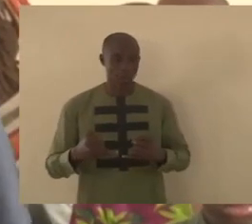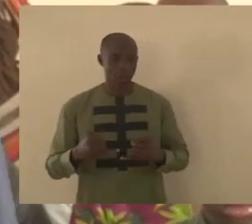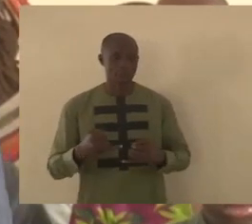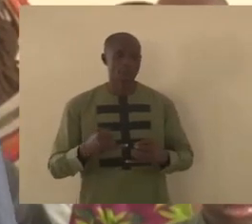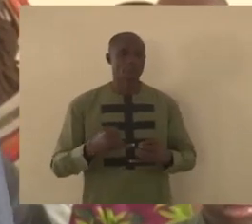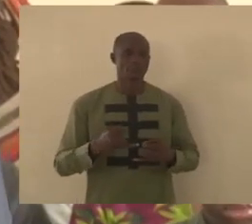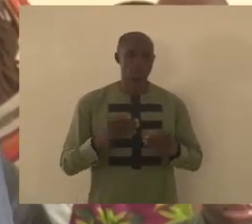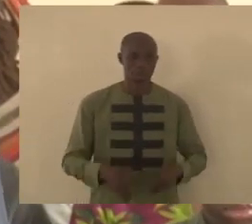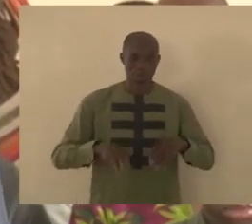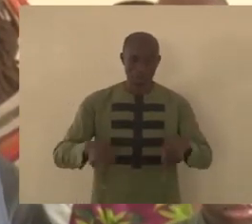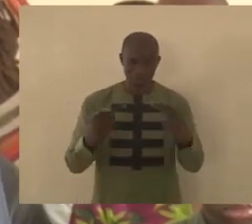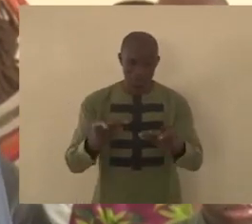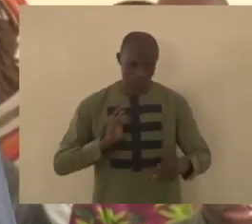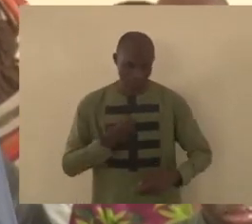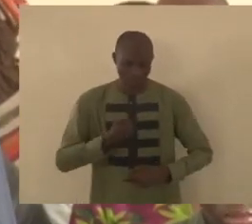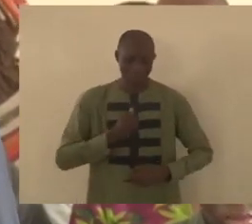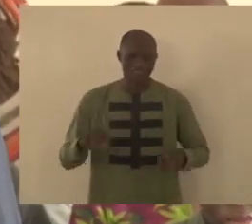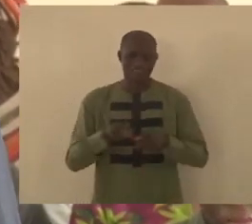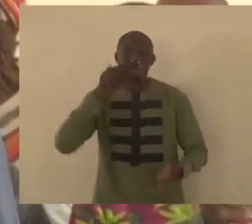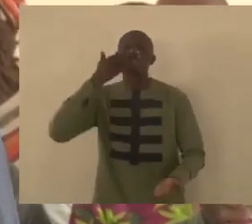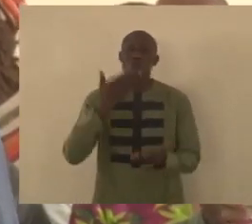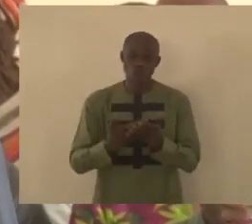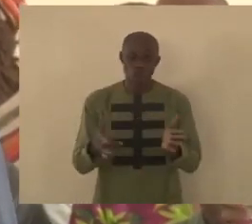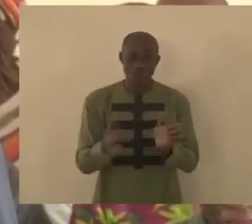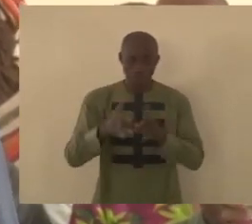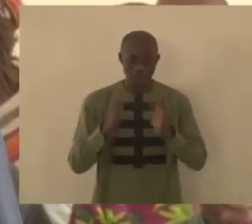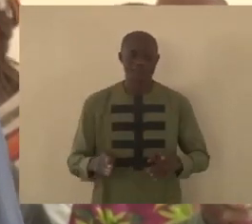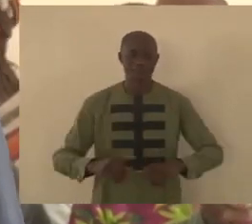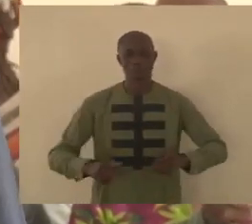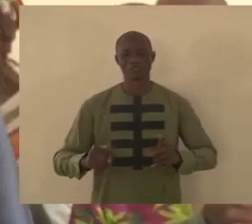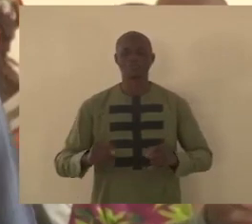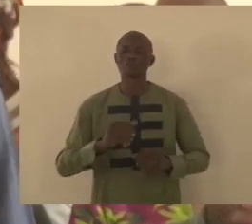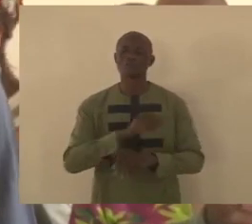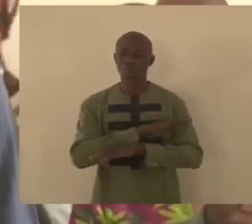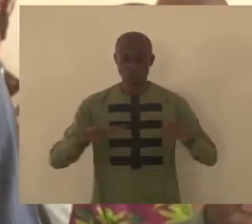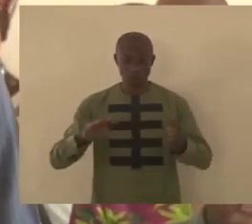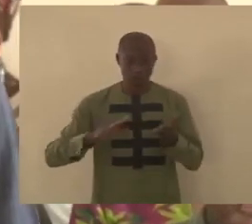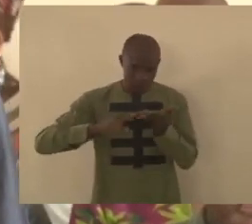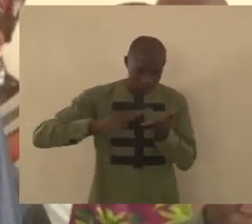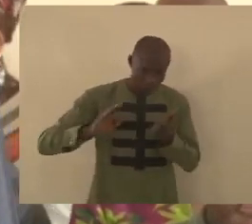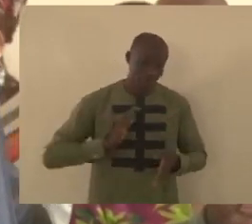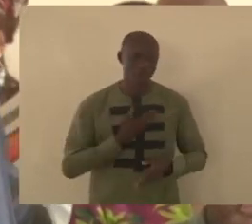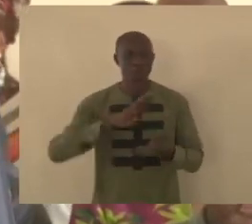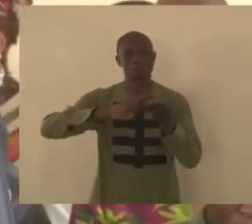try to present ourselves as a good Christian. If we don't forgive even our neighbors.